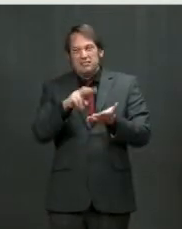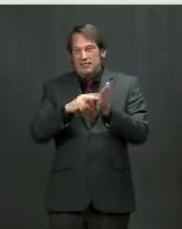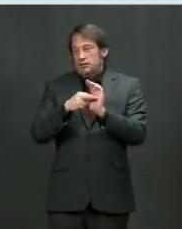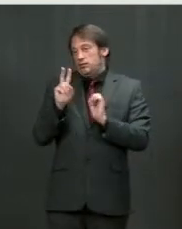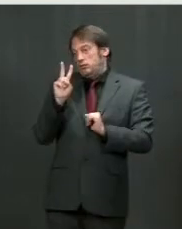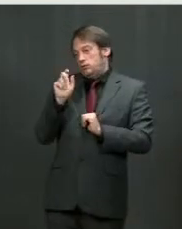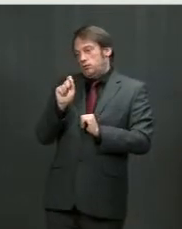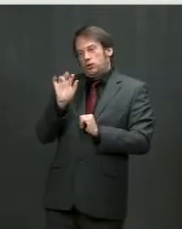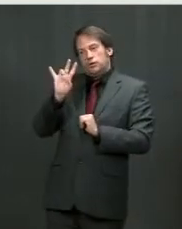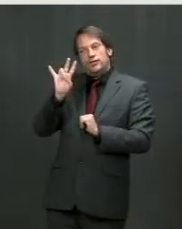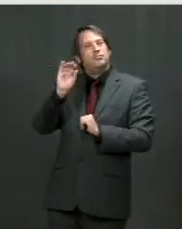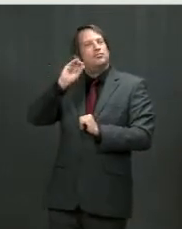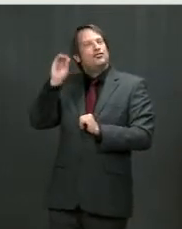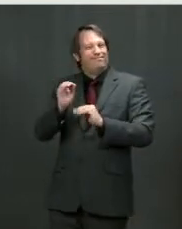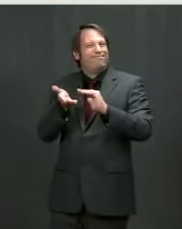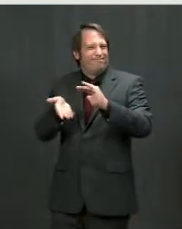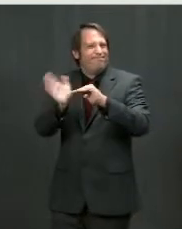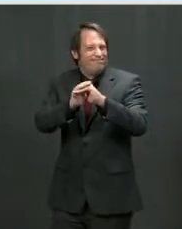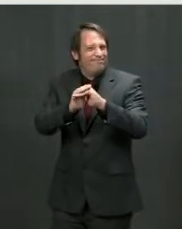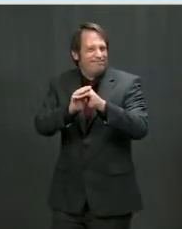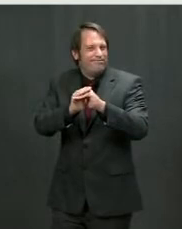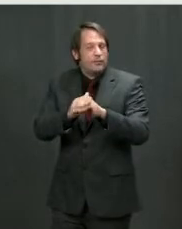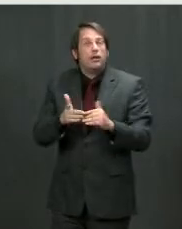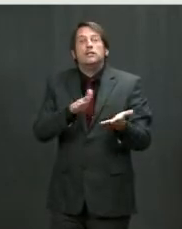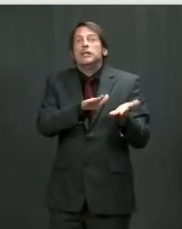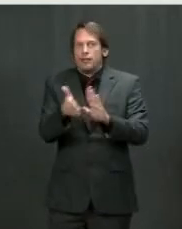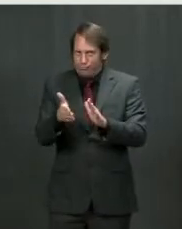average. And deaths decreased